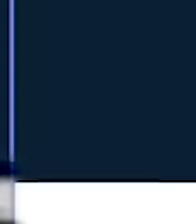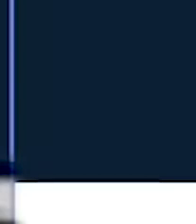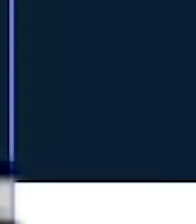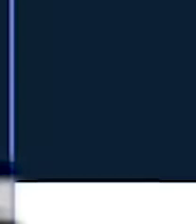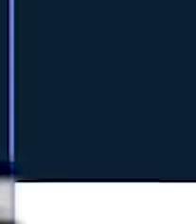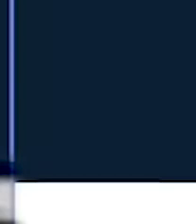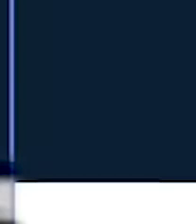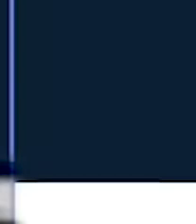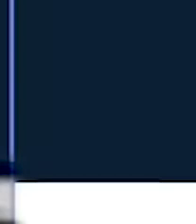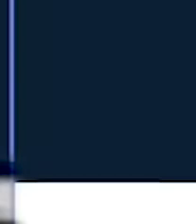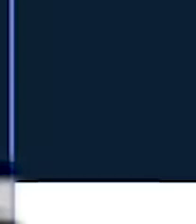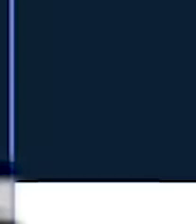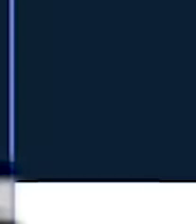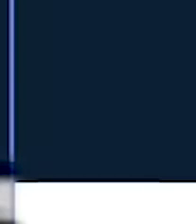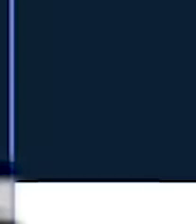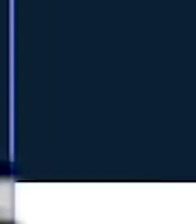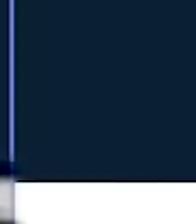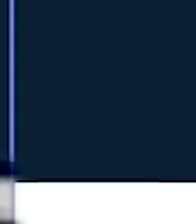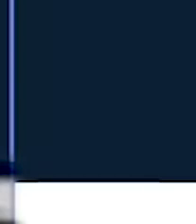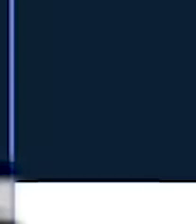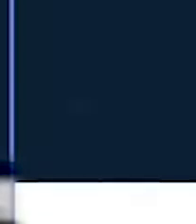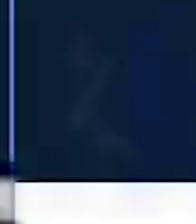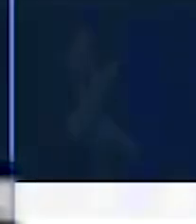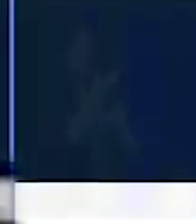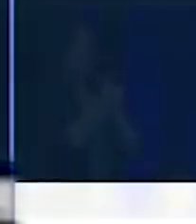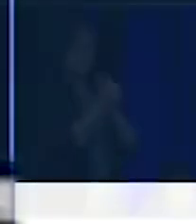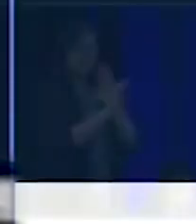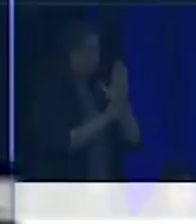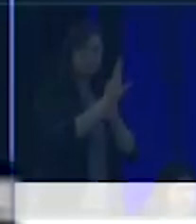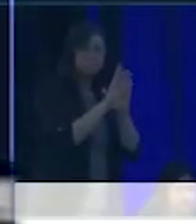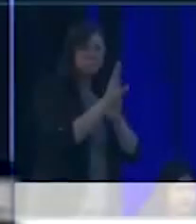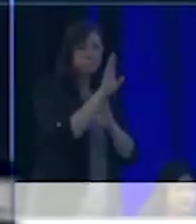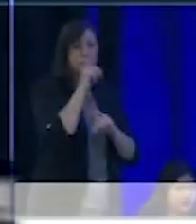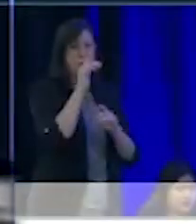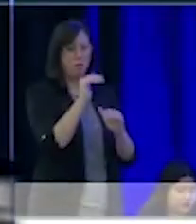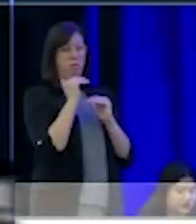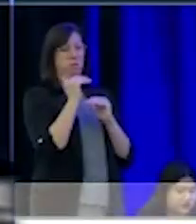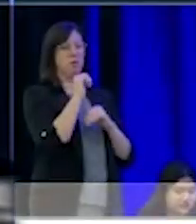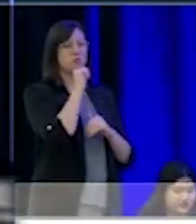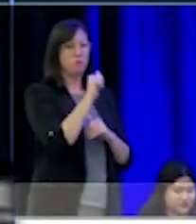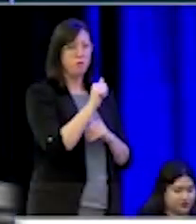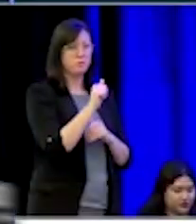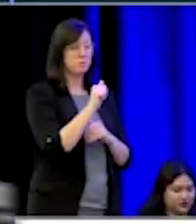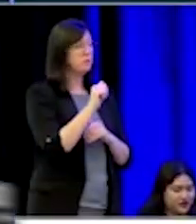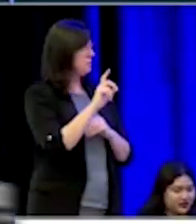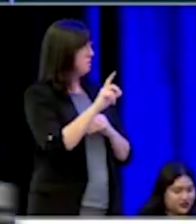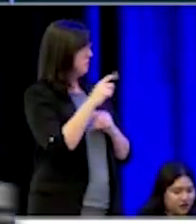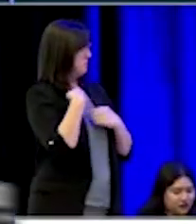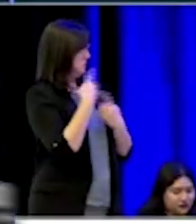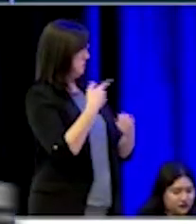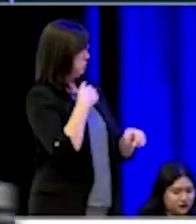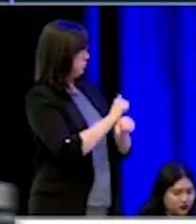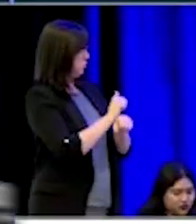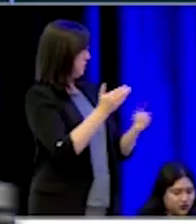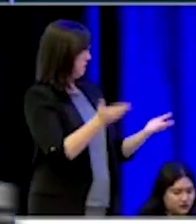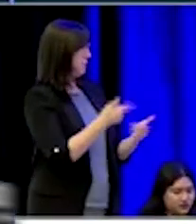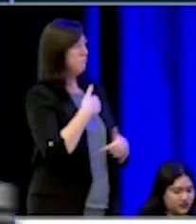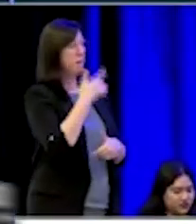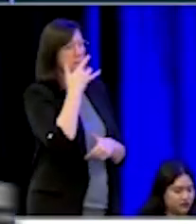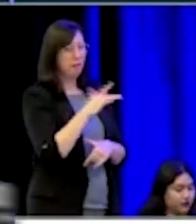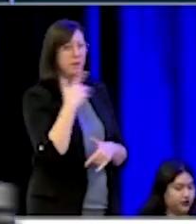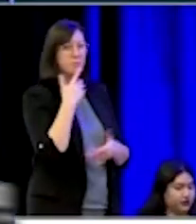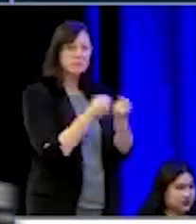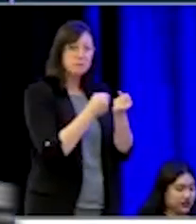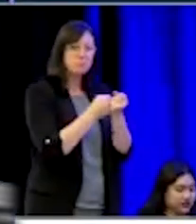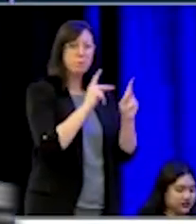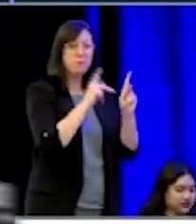and grow rather than focusing on the barriers that limit potential. And in my time with the CCRW, I've had the honor to support job seekers